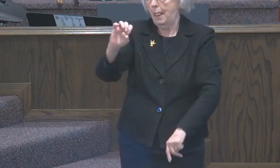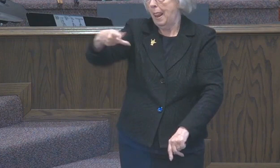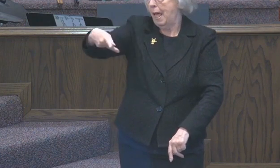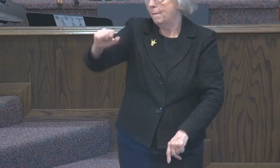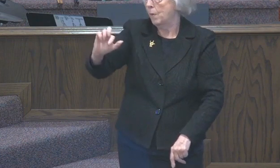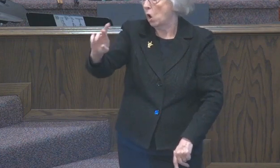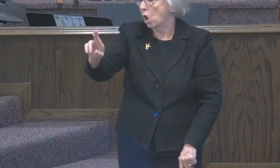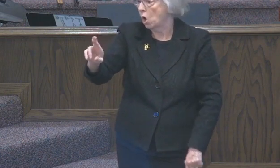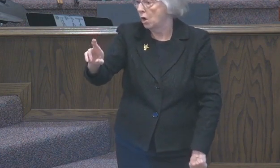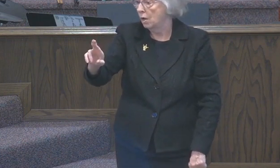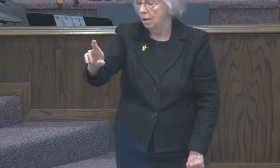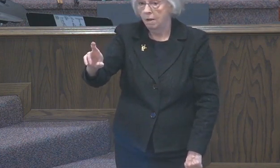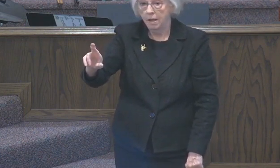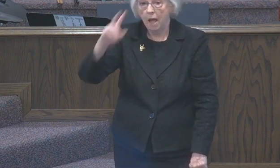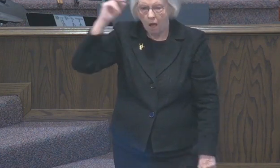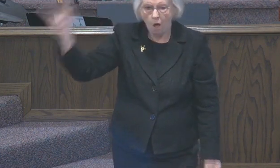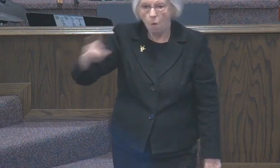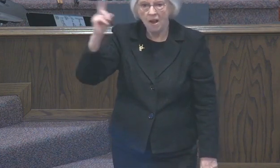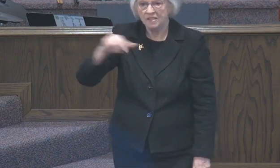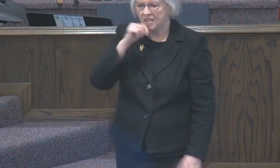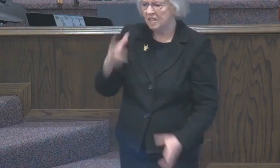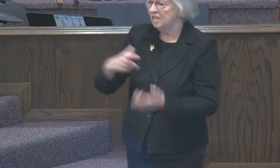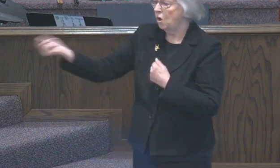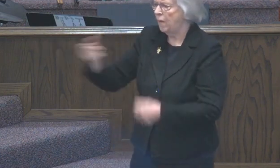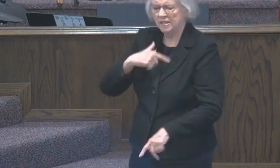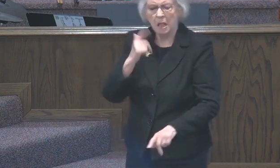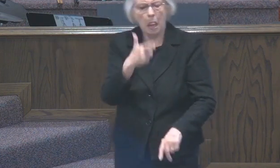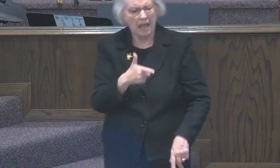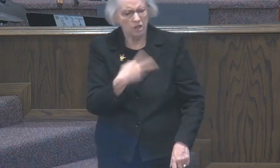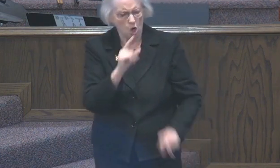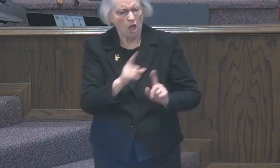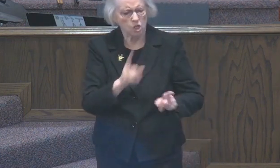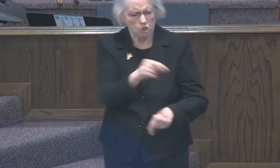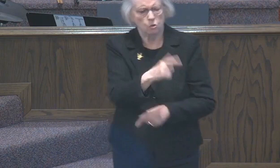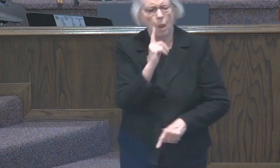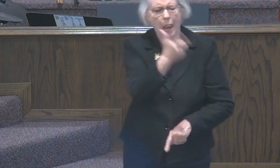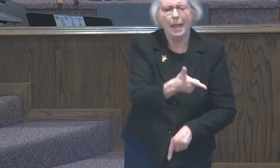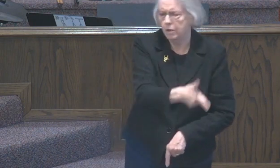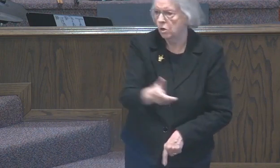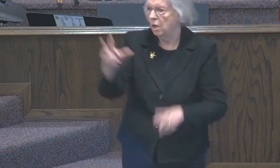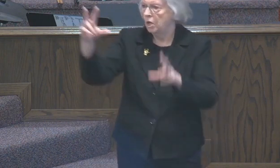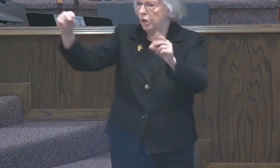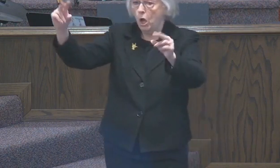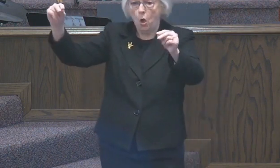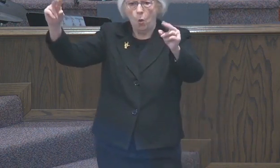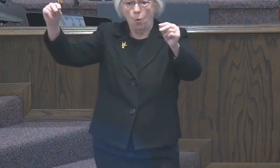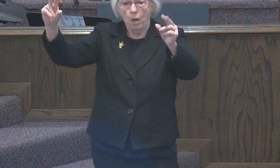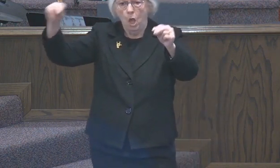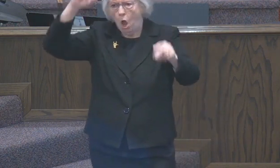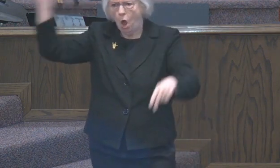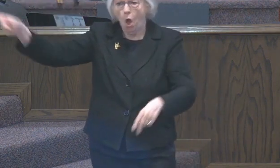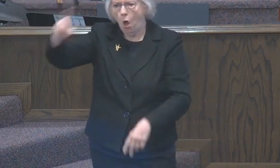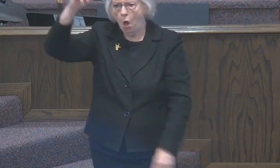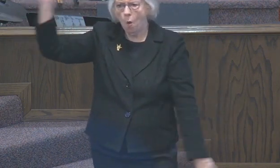of the Sermon on the Mount, it's actually the end of Jesus' practical living